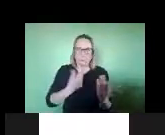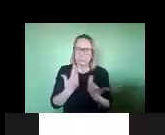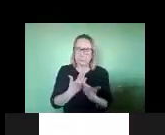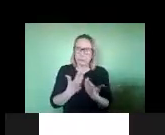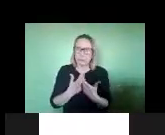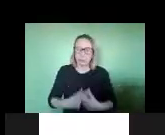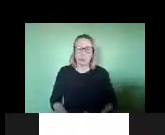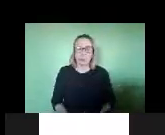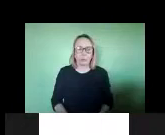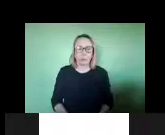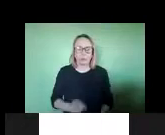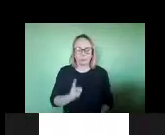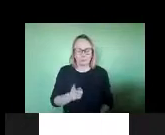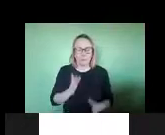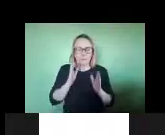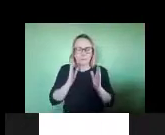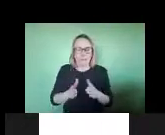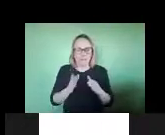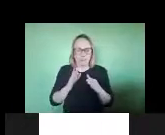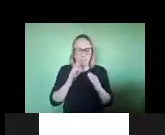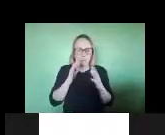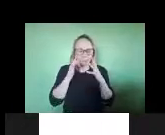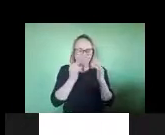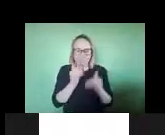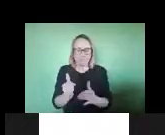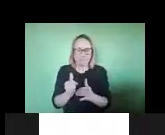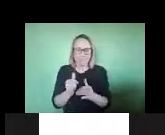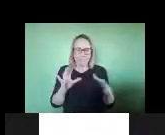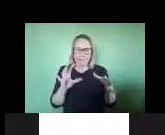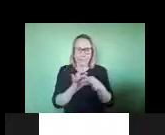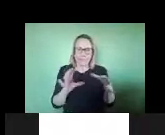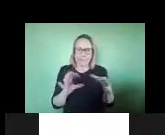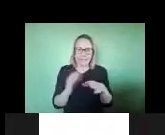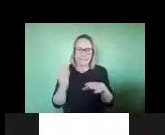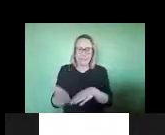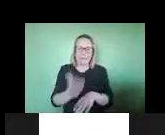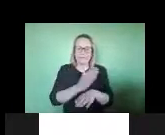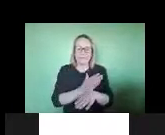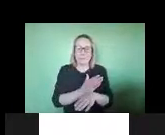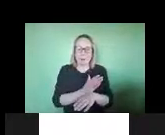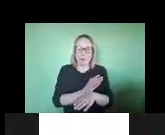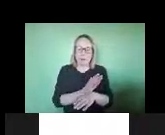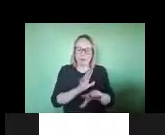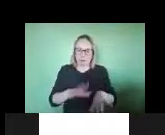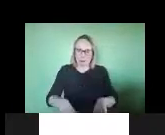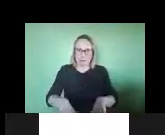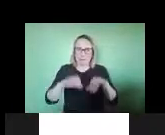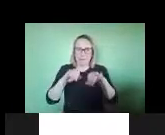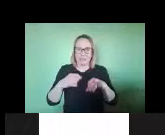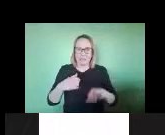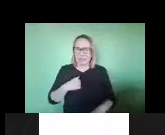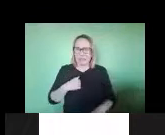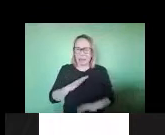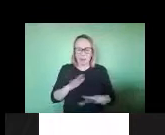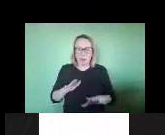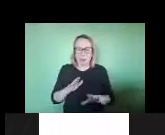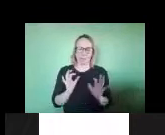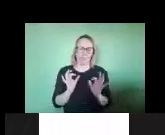But I still need to check links and stuff like that before I go on. I'm just still not that there